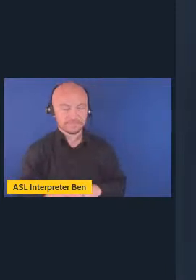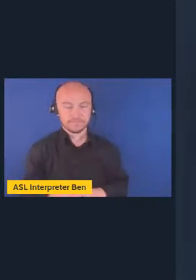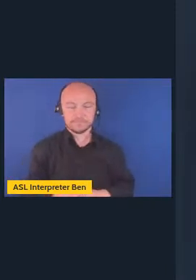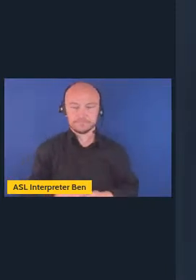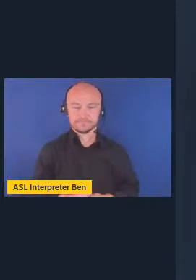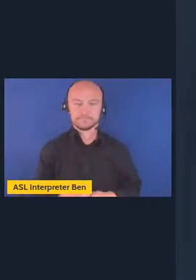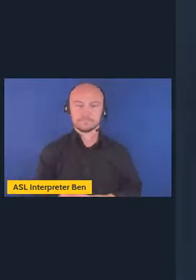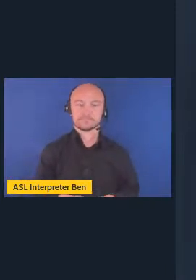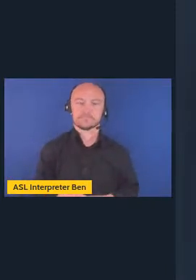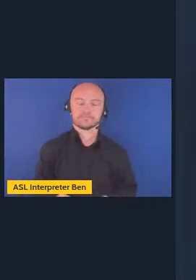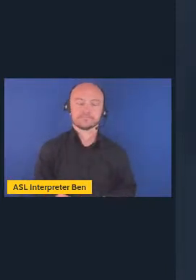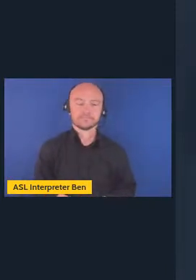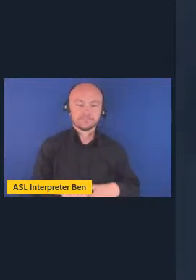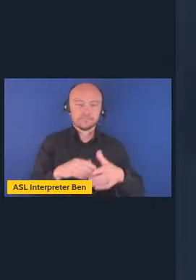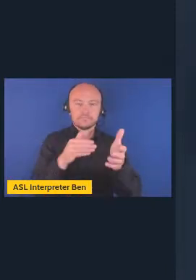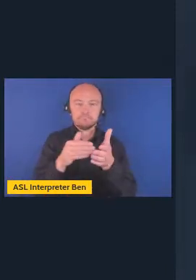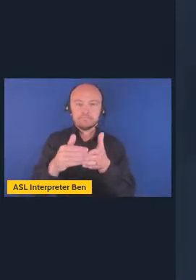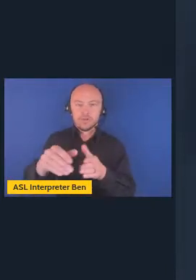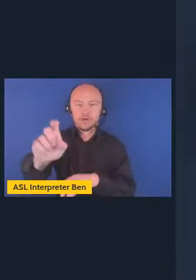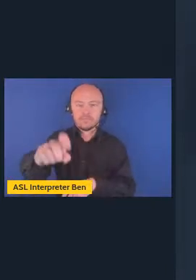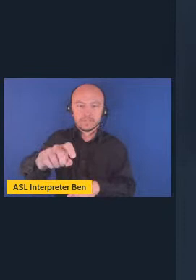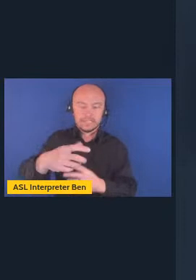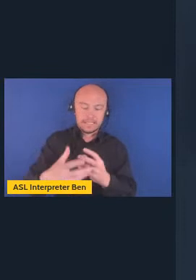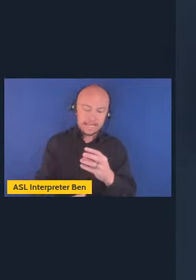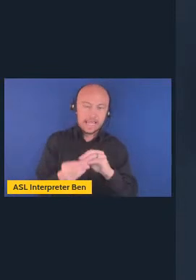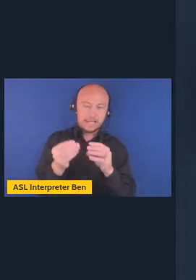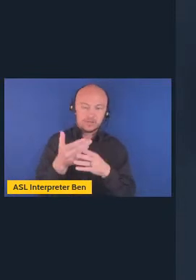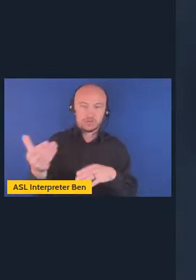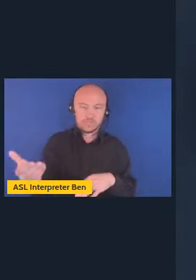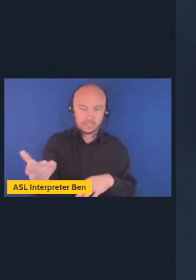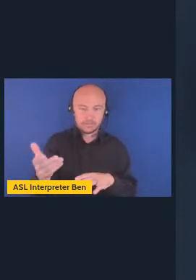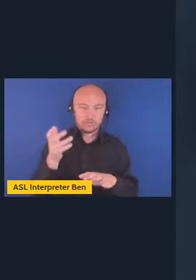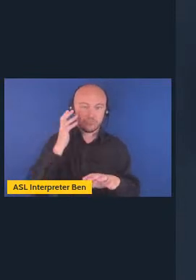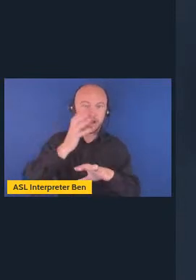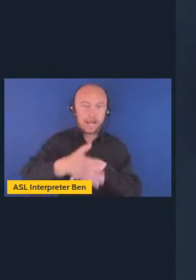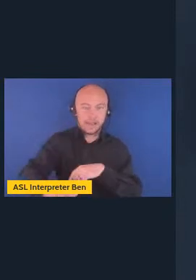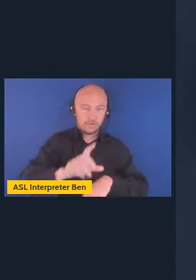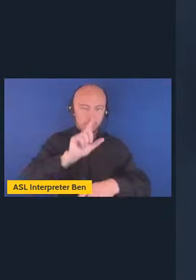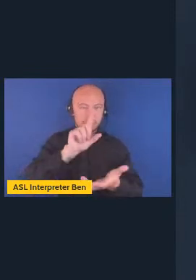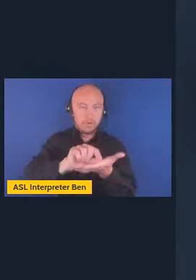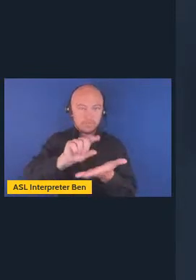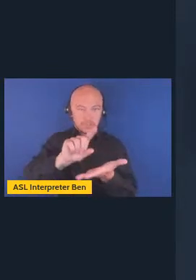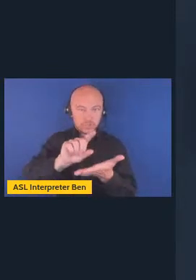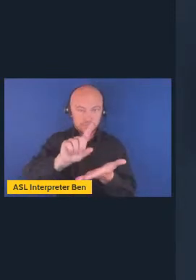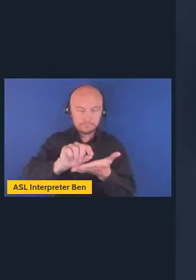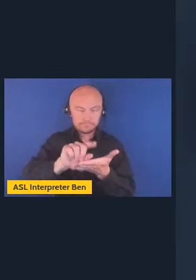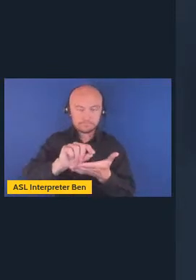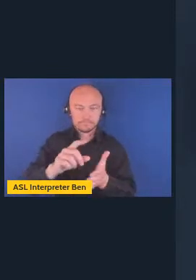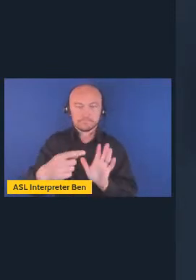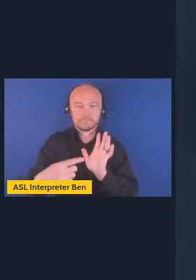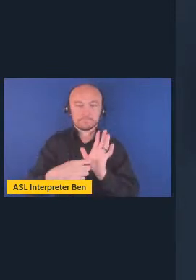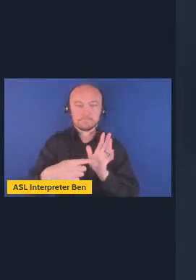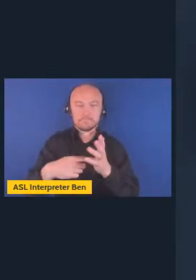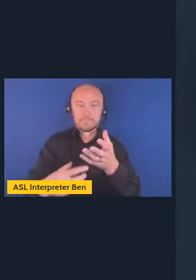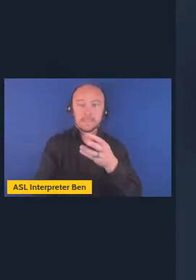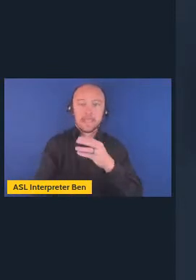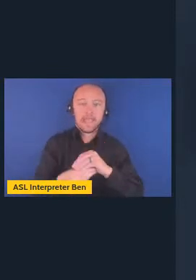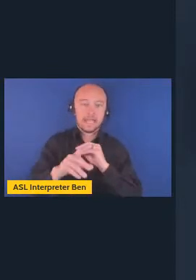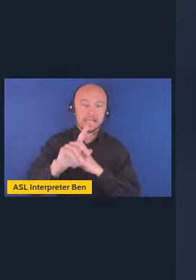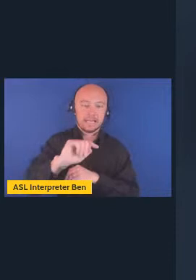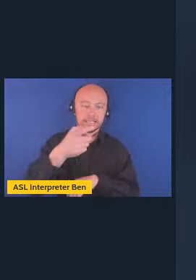I often find myself in the need of doing some additional things right after a package is published. For example, adding additional tags